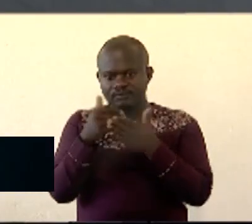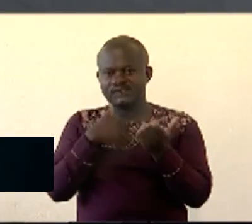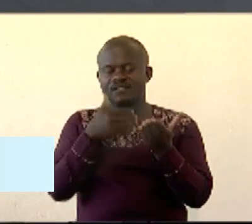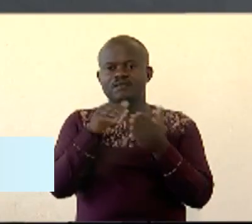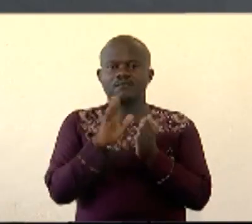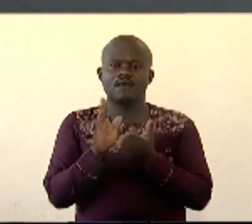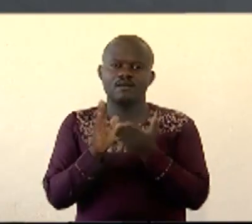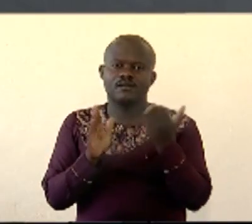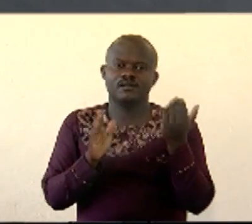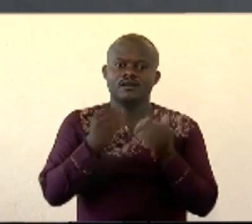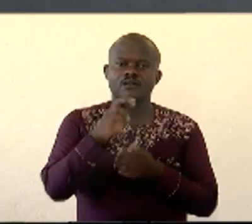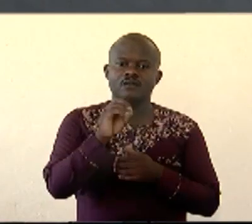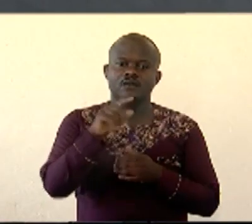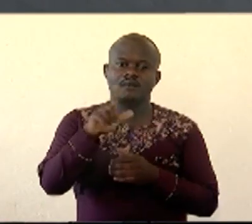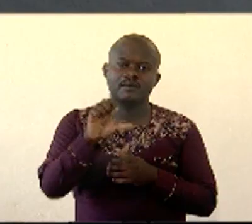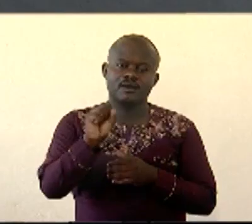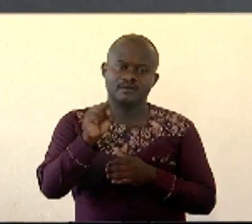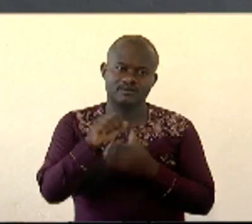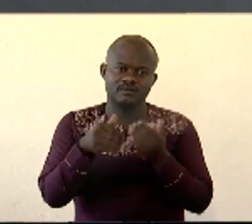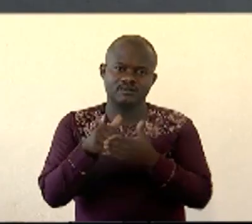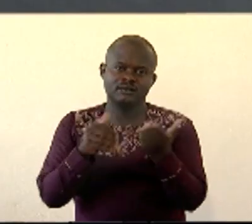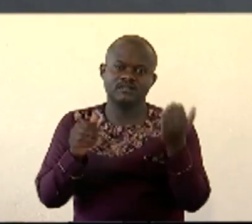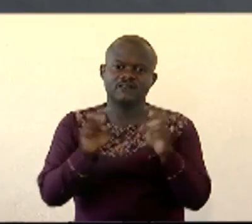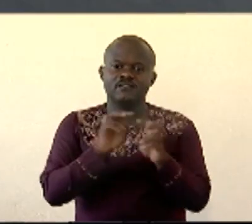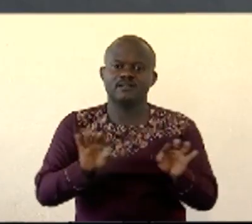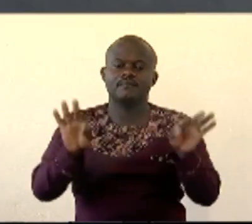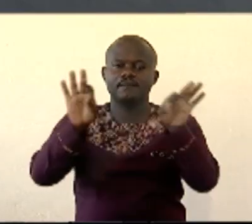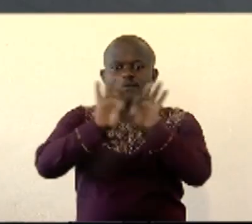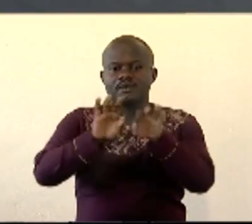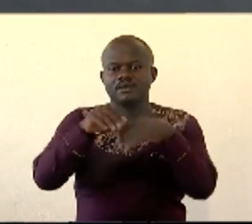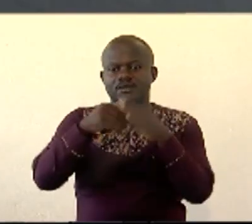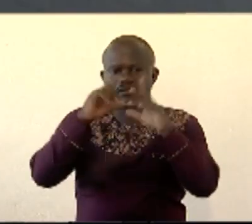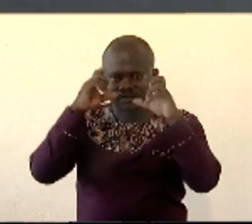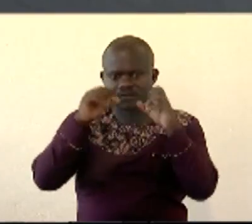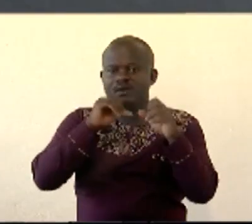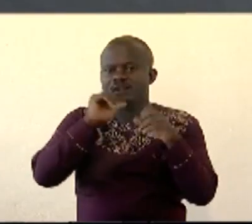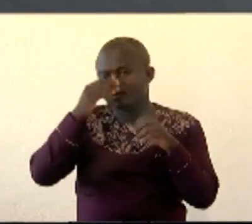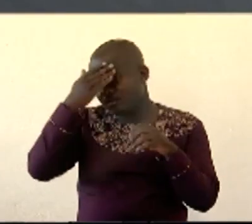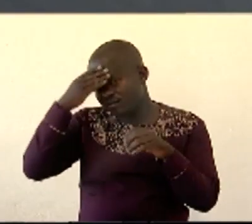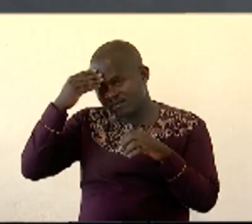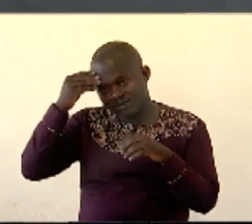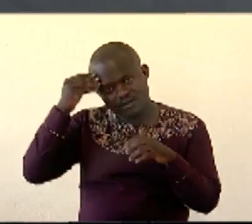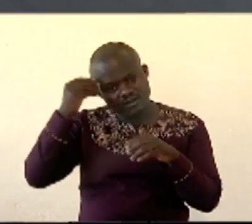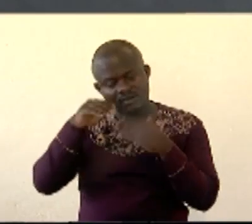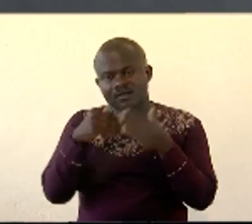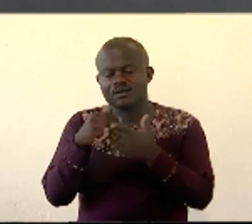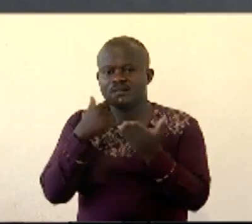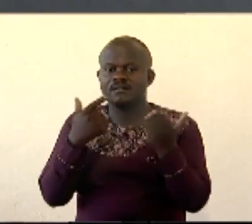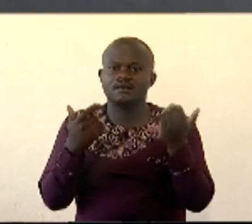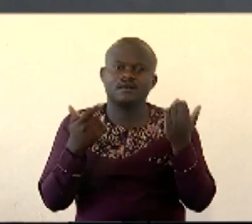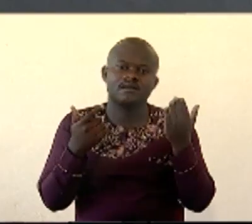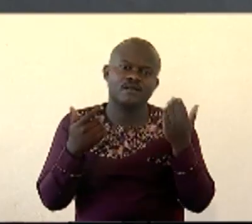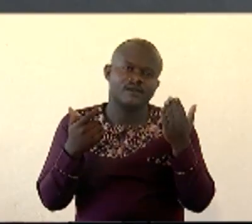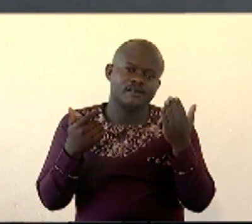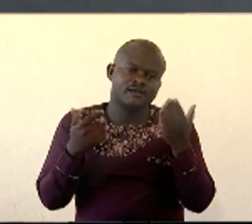more chloroplasts, which are very important in the process of photosynthesis. Without forgetting, the raw epidermis